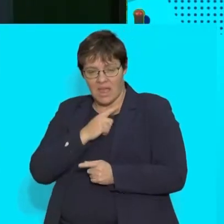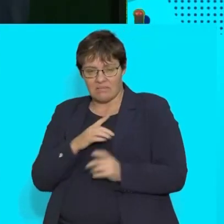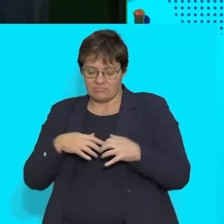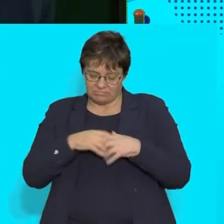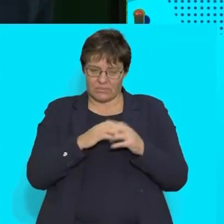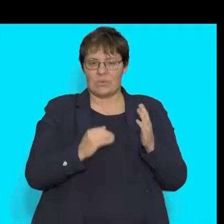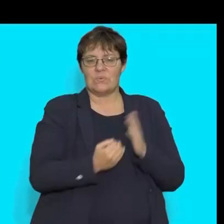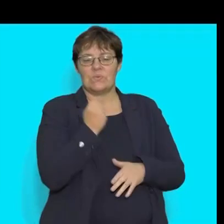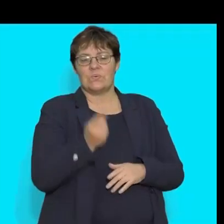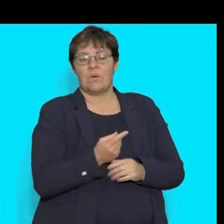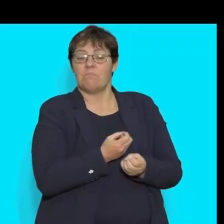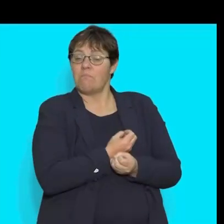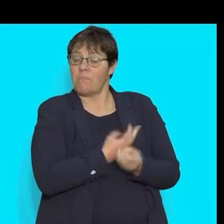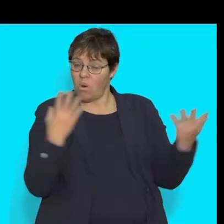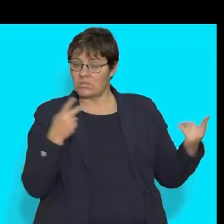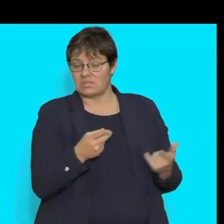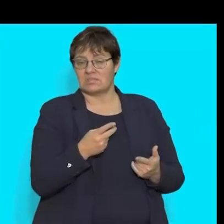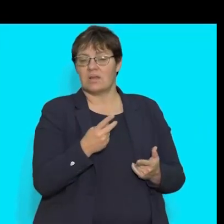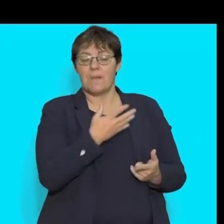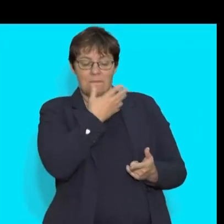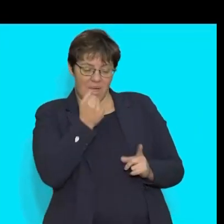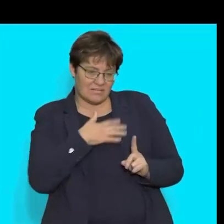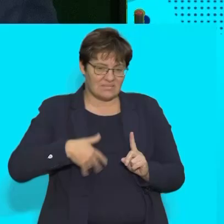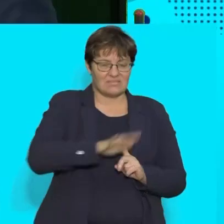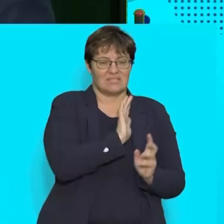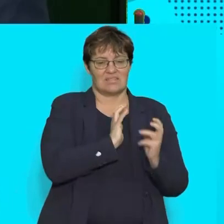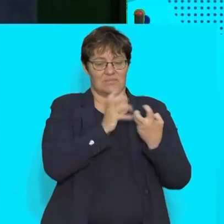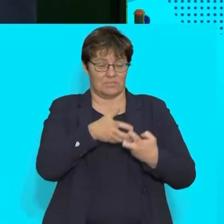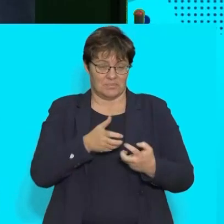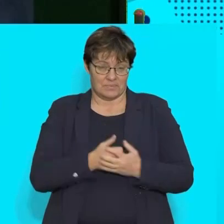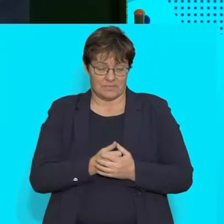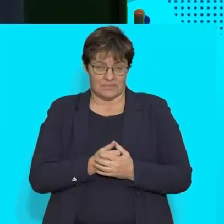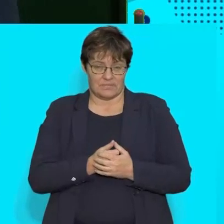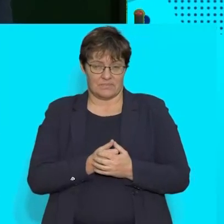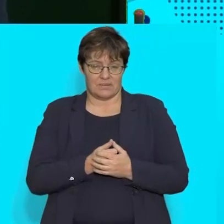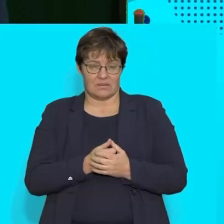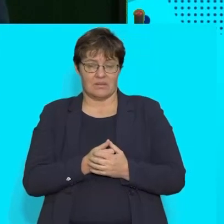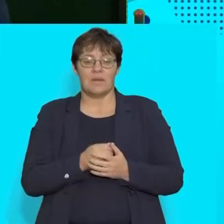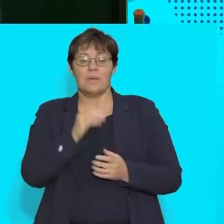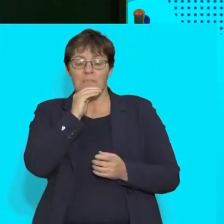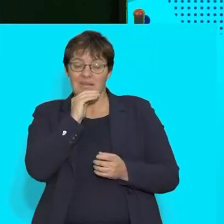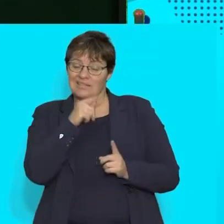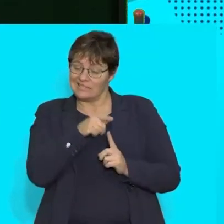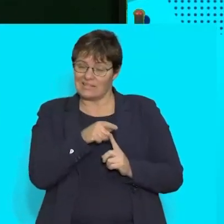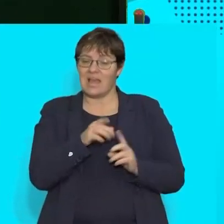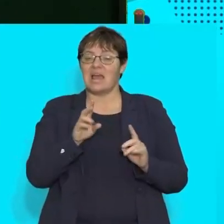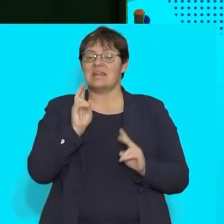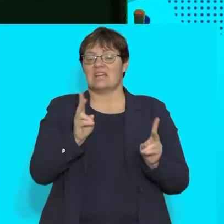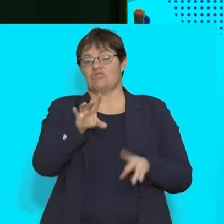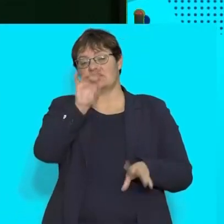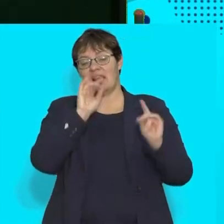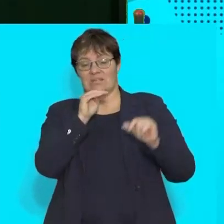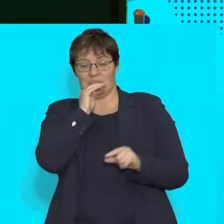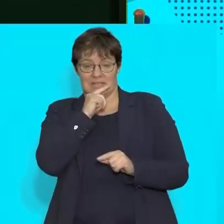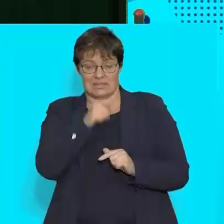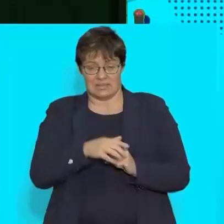is predominantly, in this case, best suited to the environment. And this is essentially what underpins natural selection, the